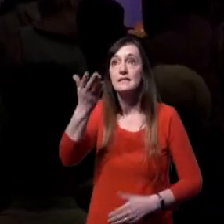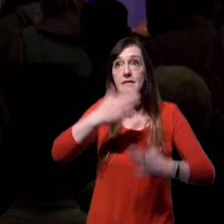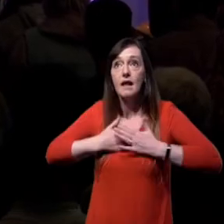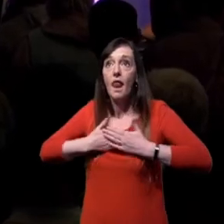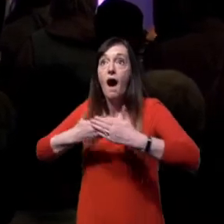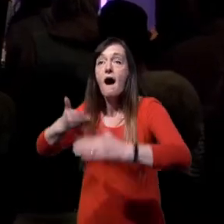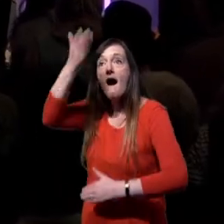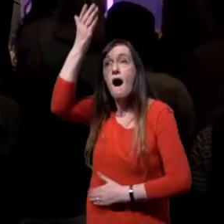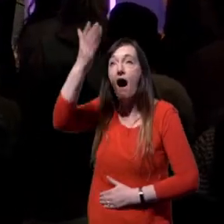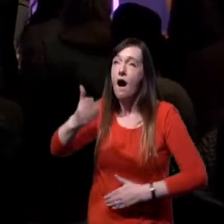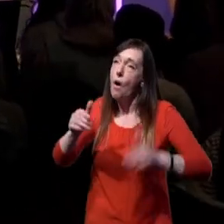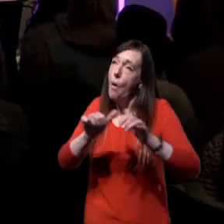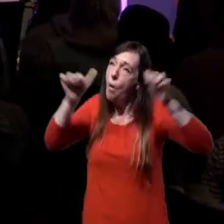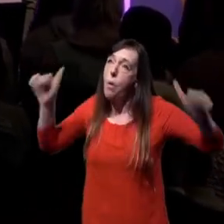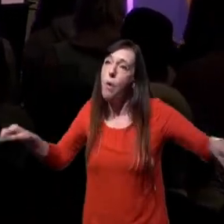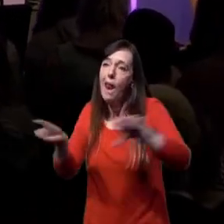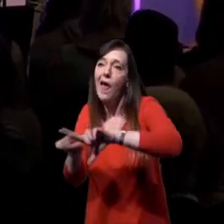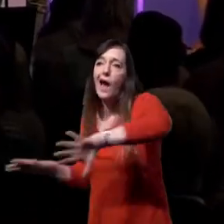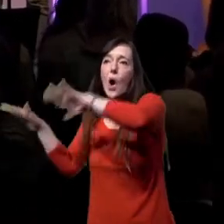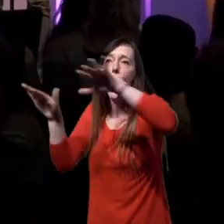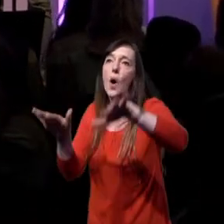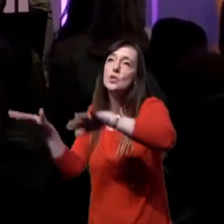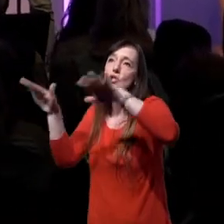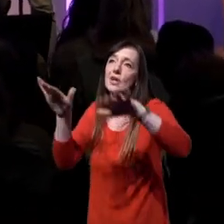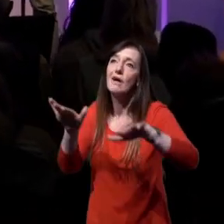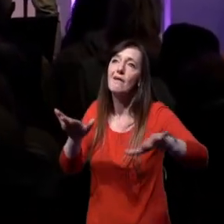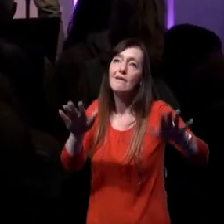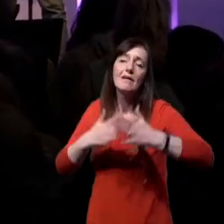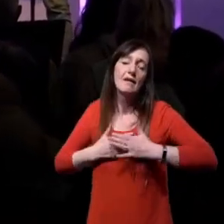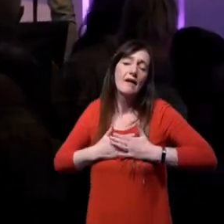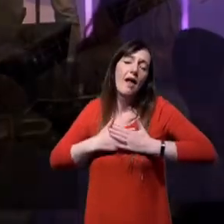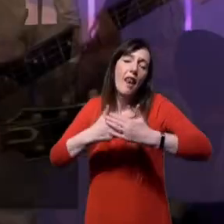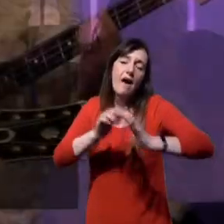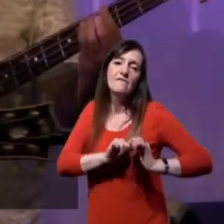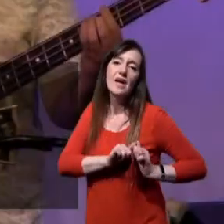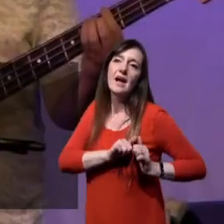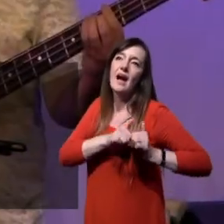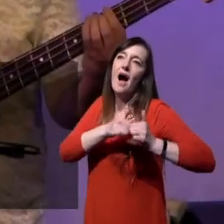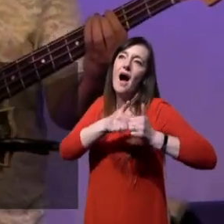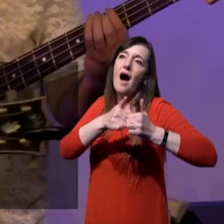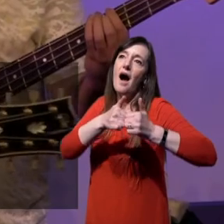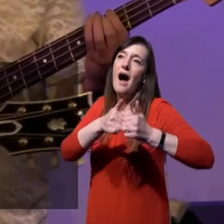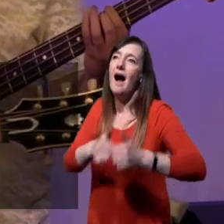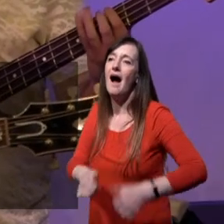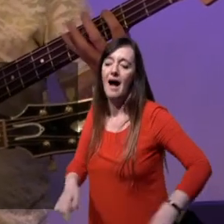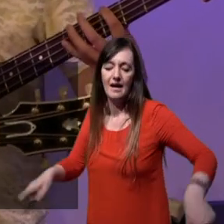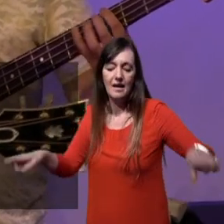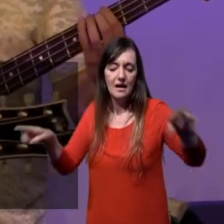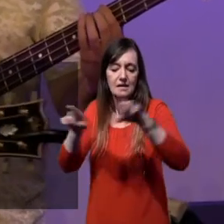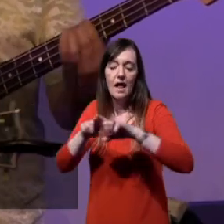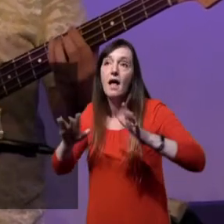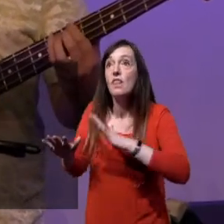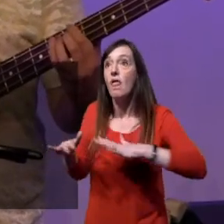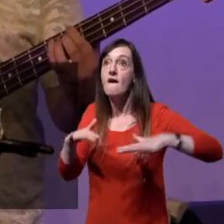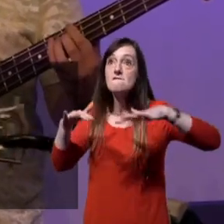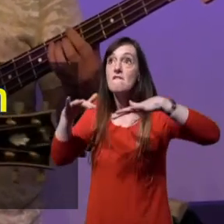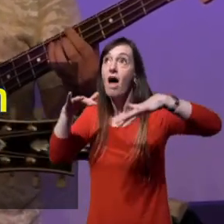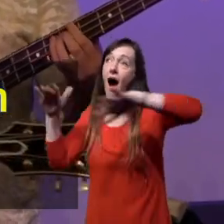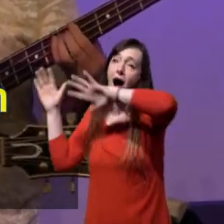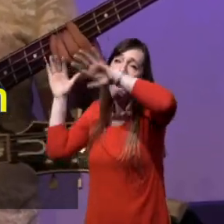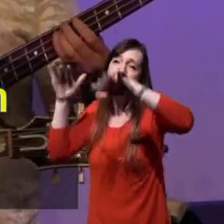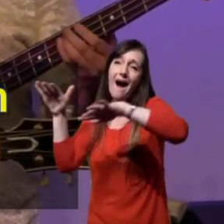Here is love, vast as the ocean, loving kindness as